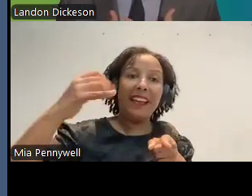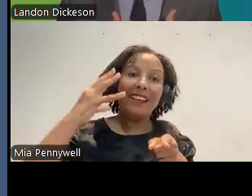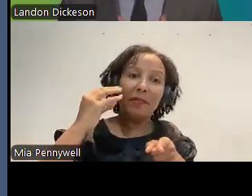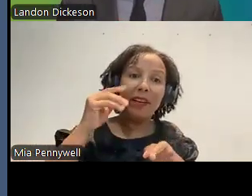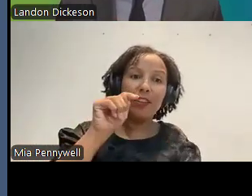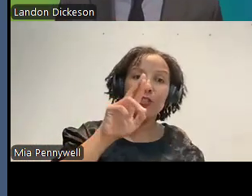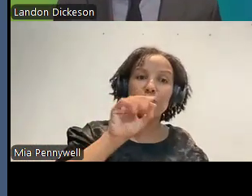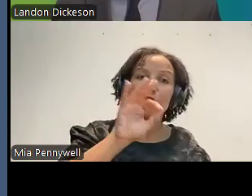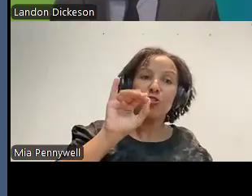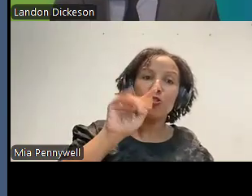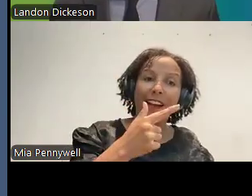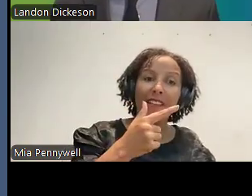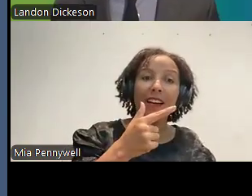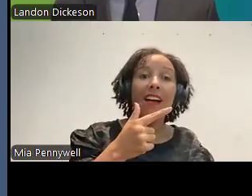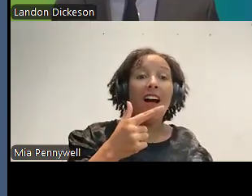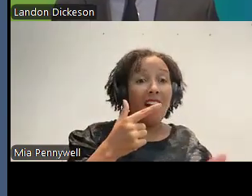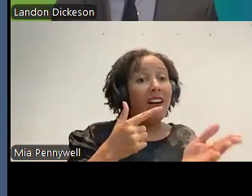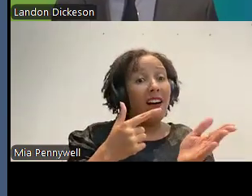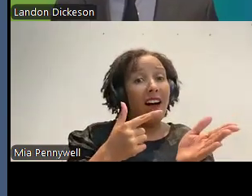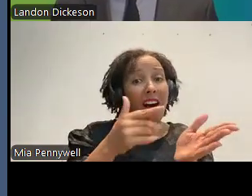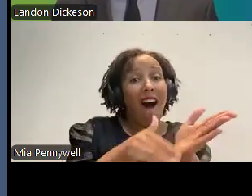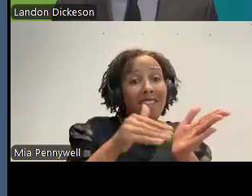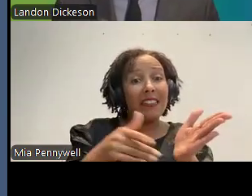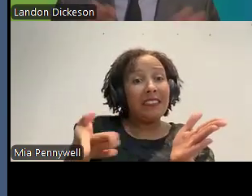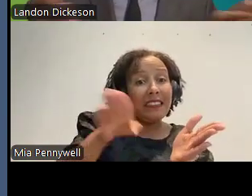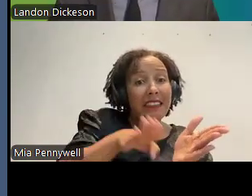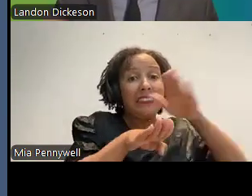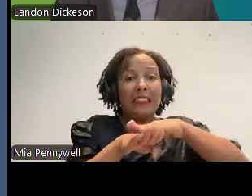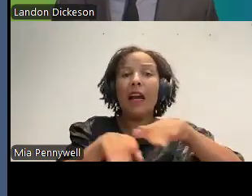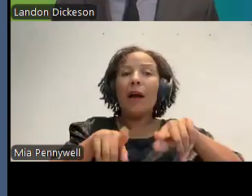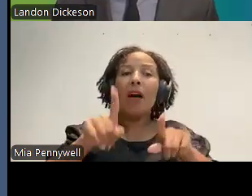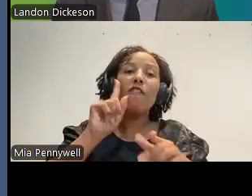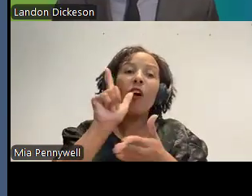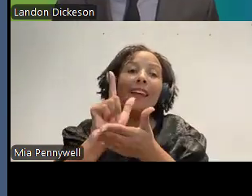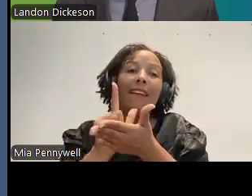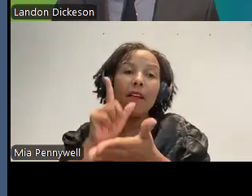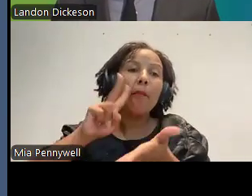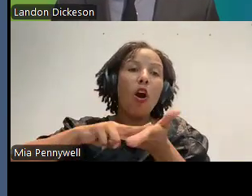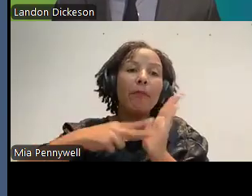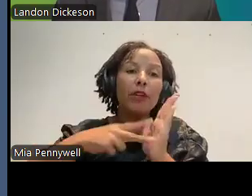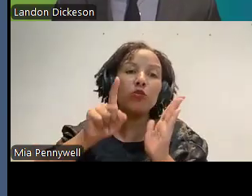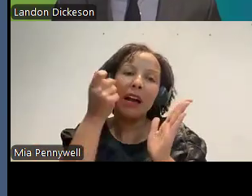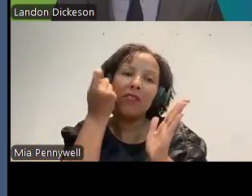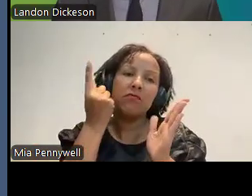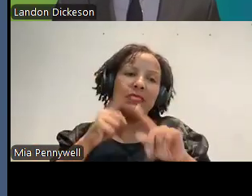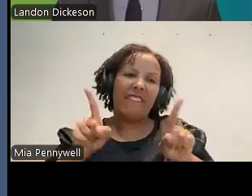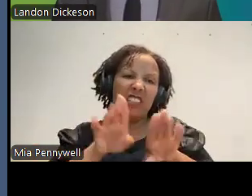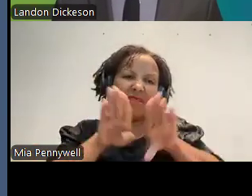commingle smuggling and trafficking, but it is important legally to note the definition and the separation. Also,